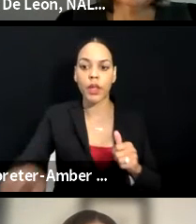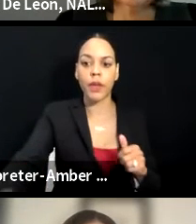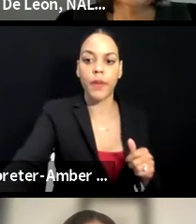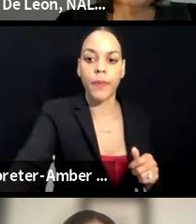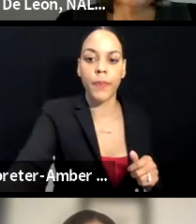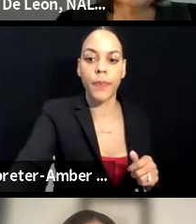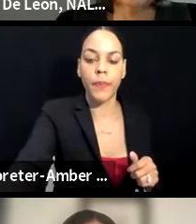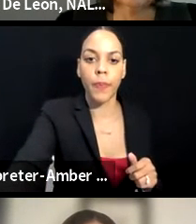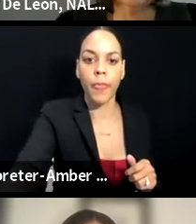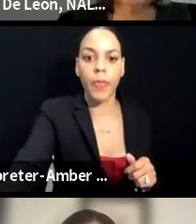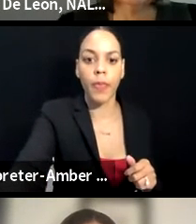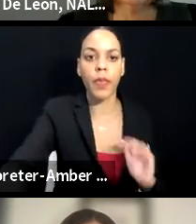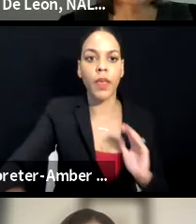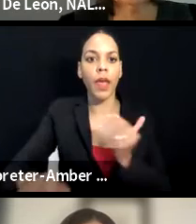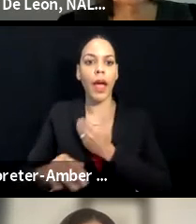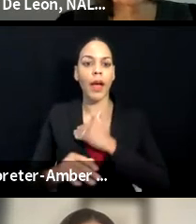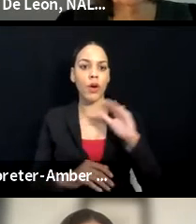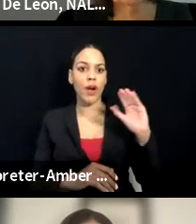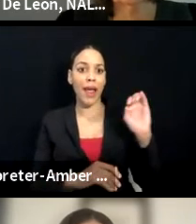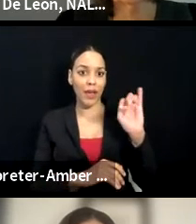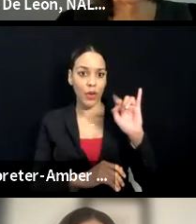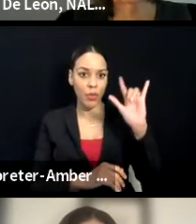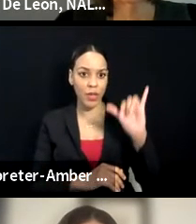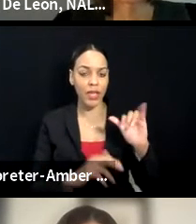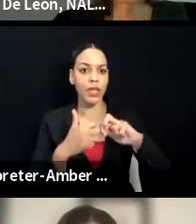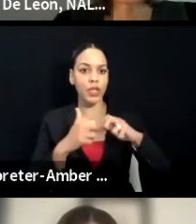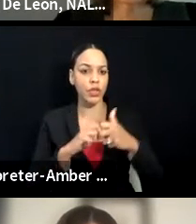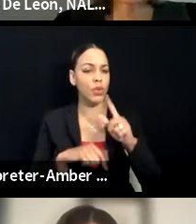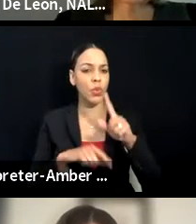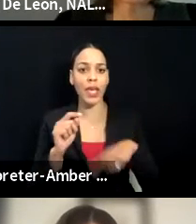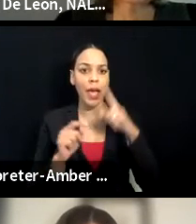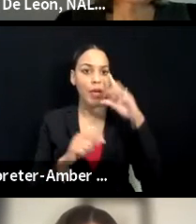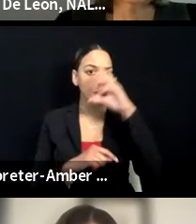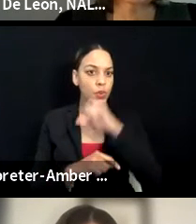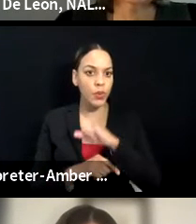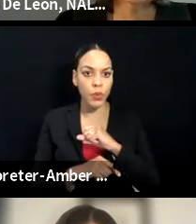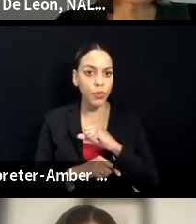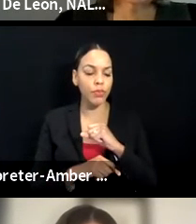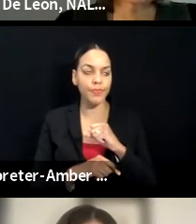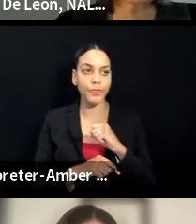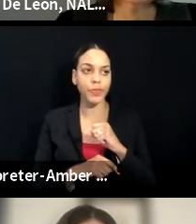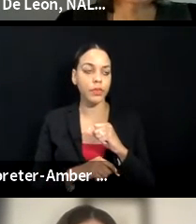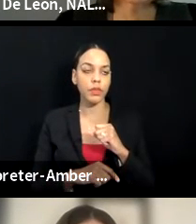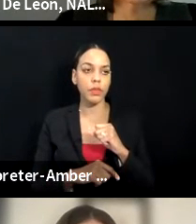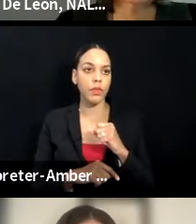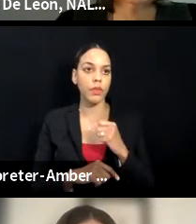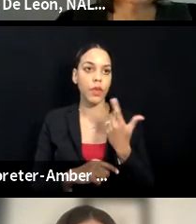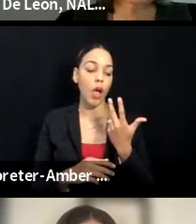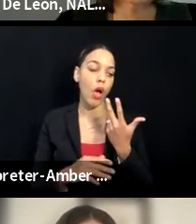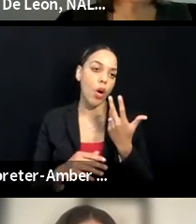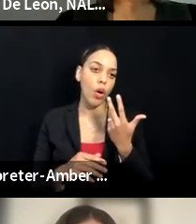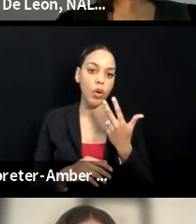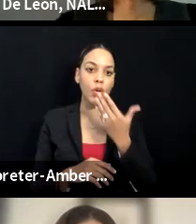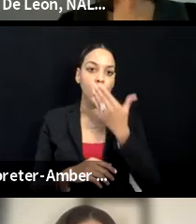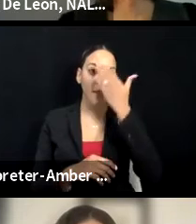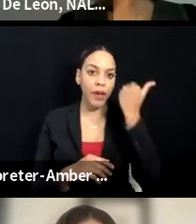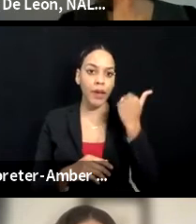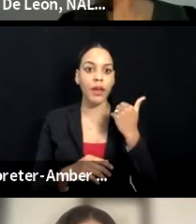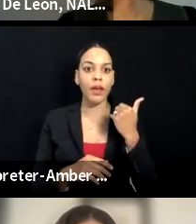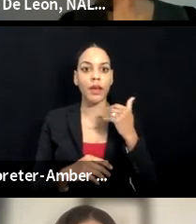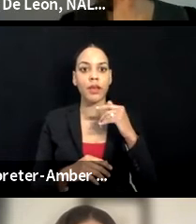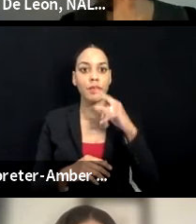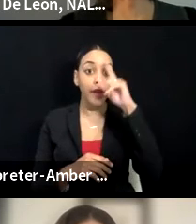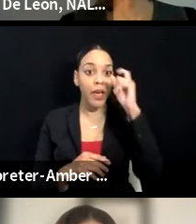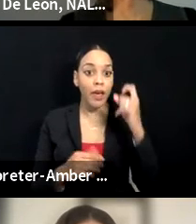that we should not just assume that because we have these land acknowledgments